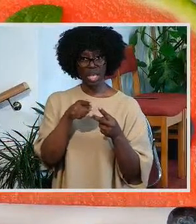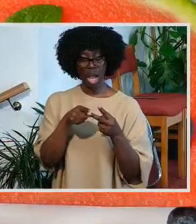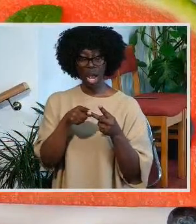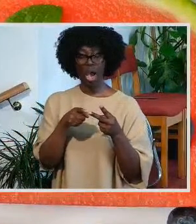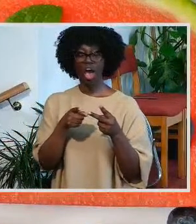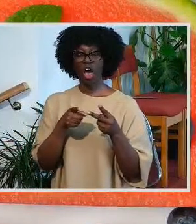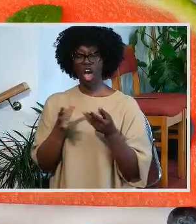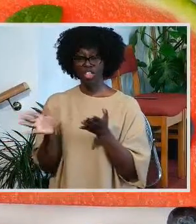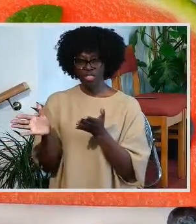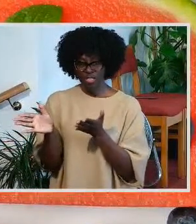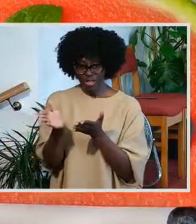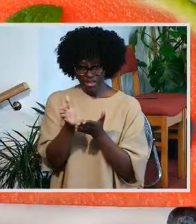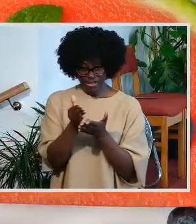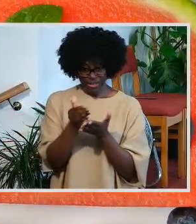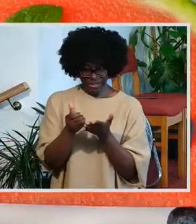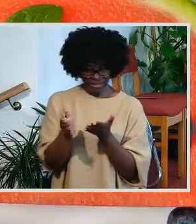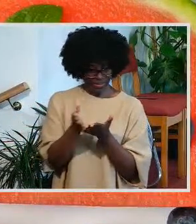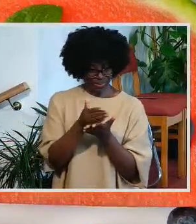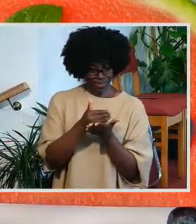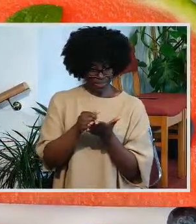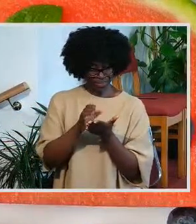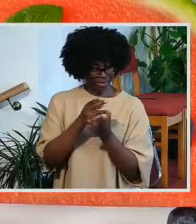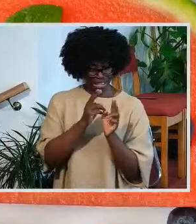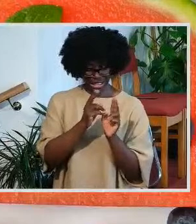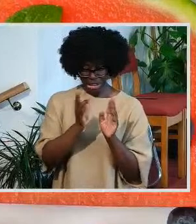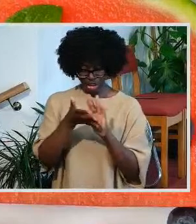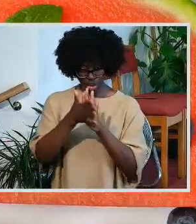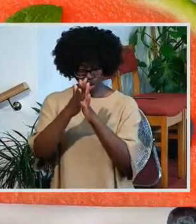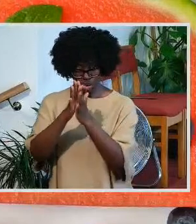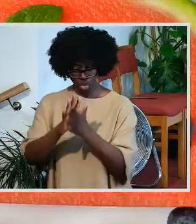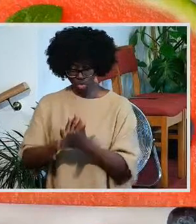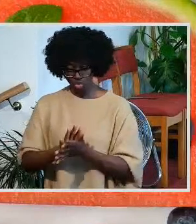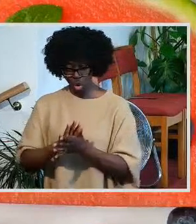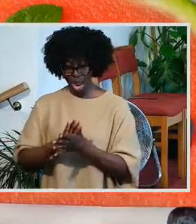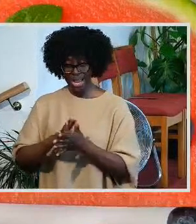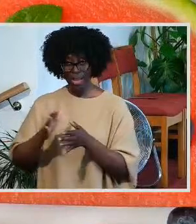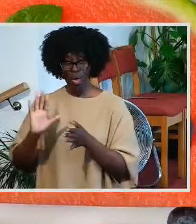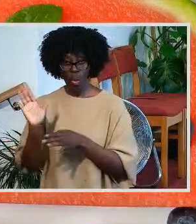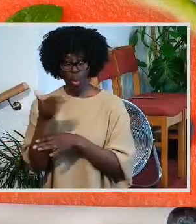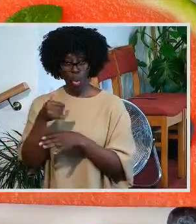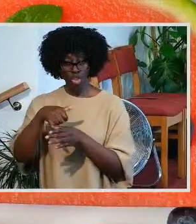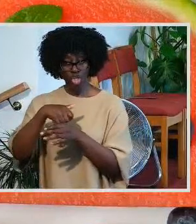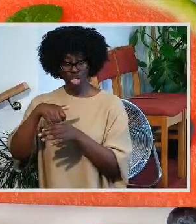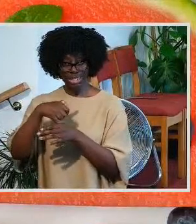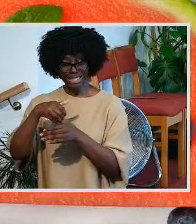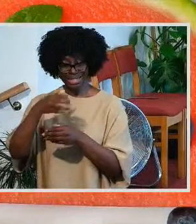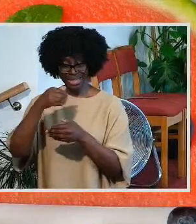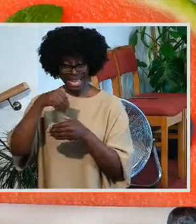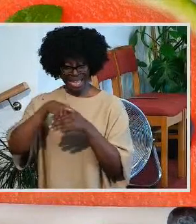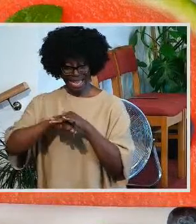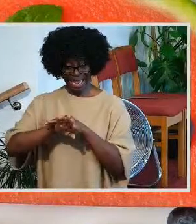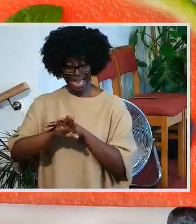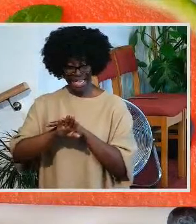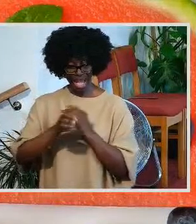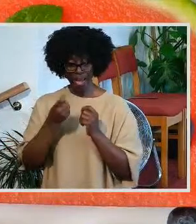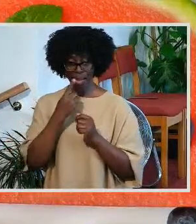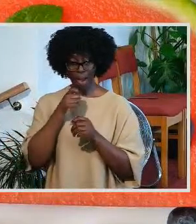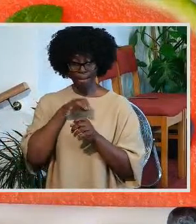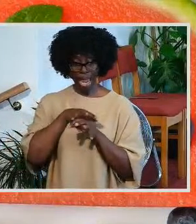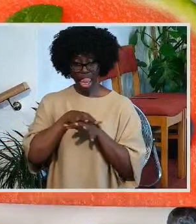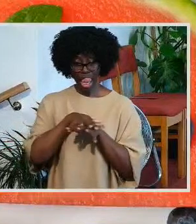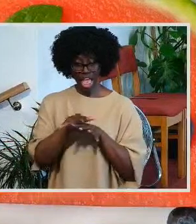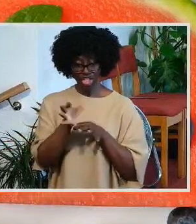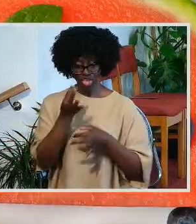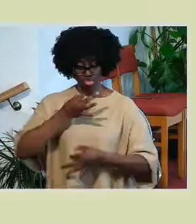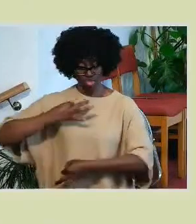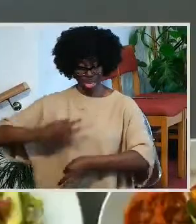toxic chemicals that are floating around in our bloodstream and reduce inflammation and improve the signaling and communication